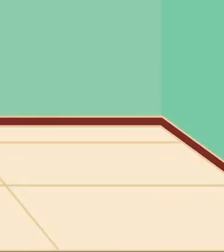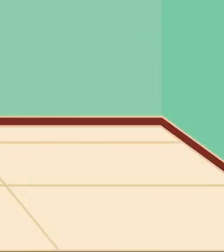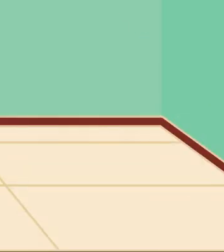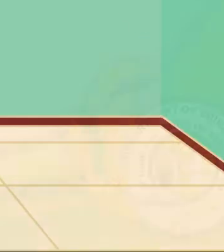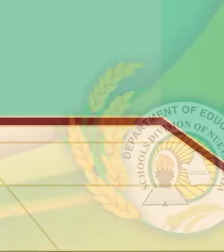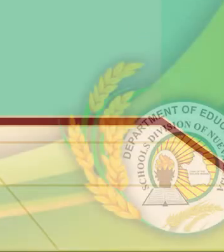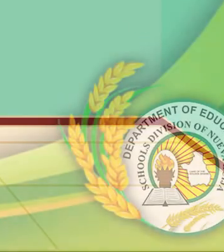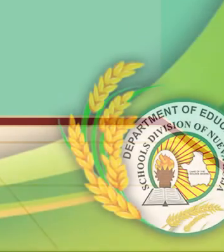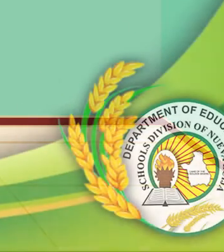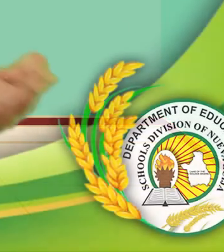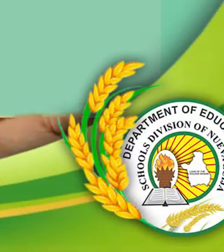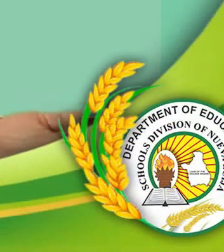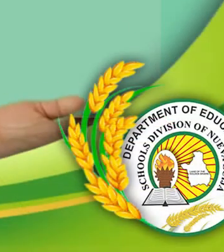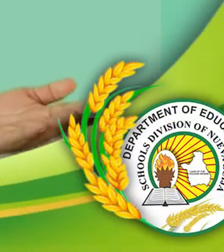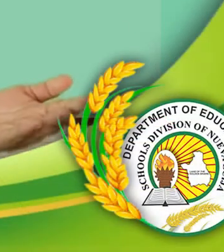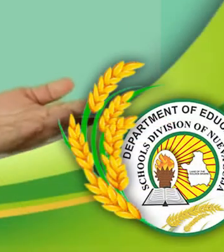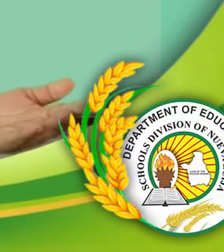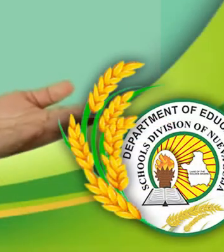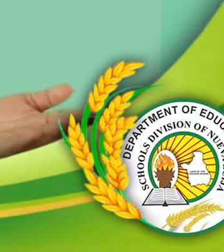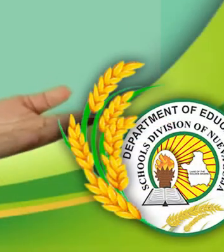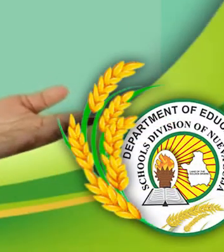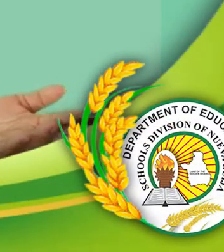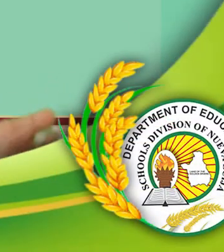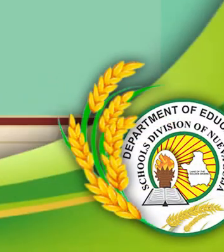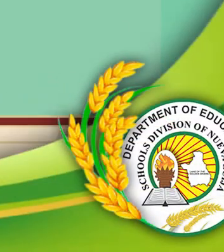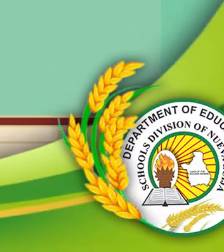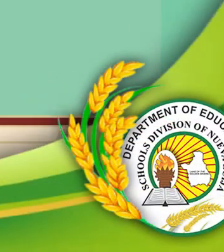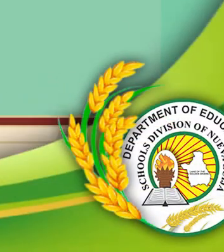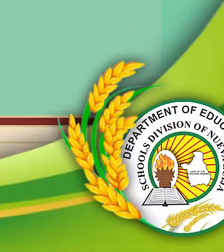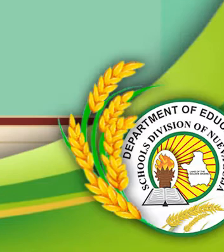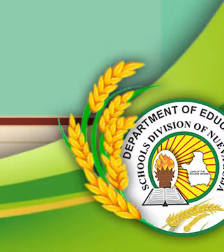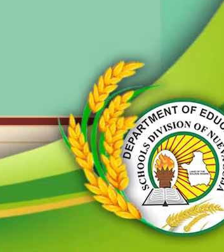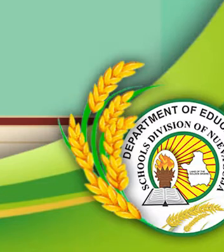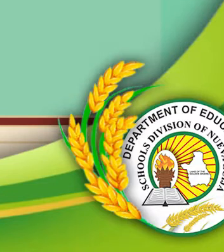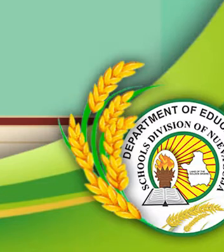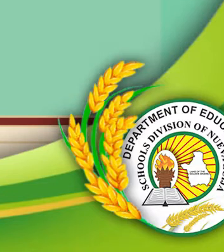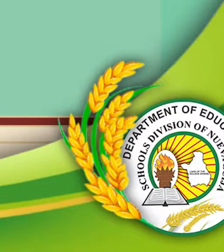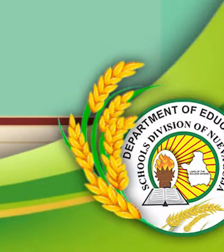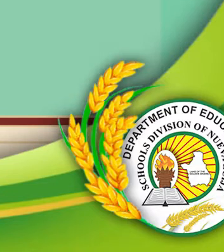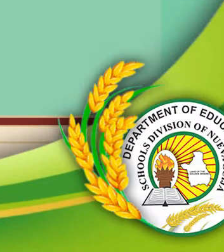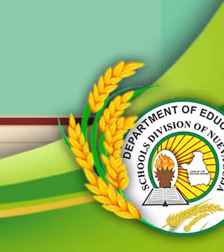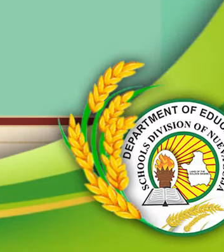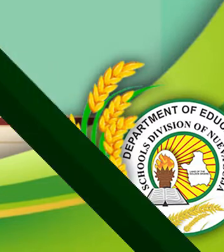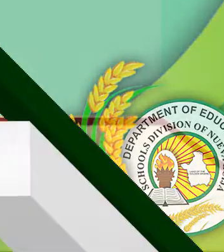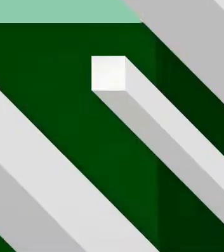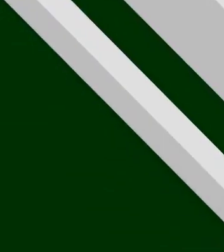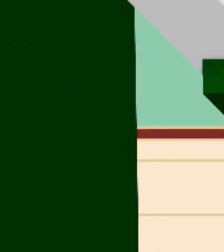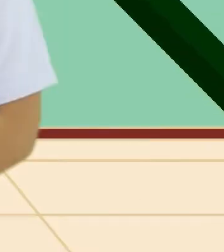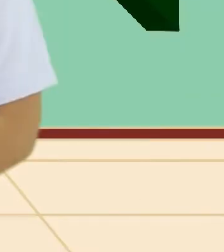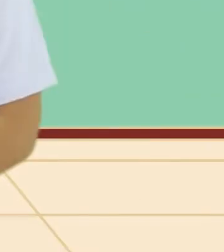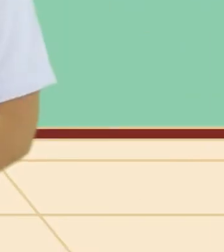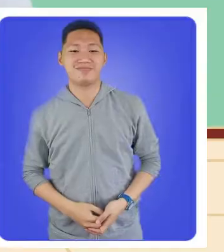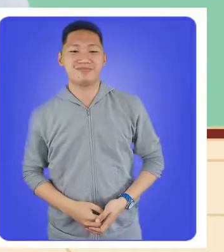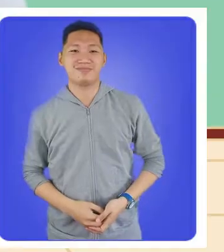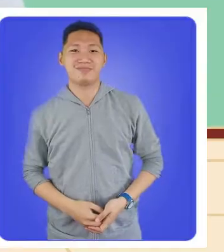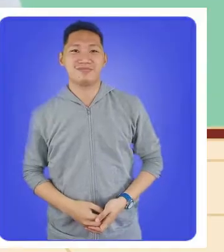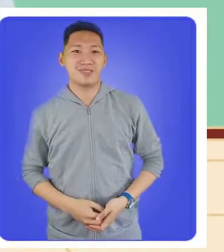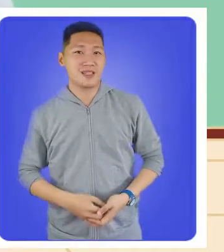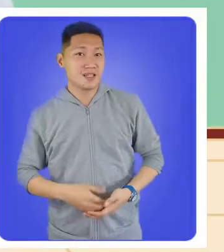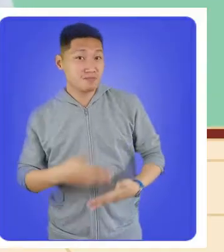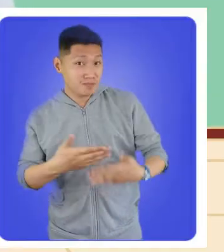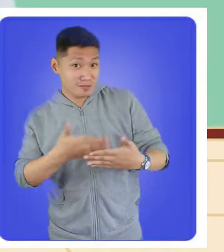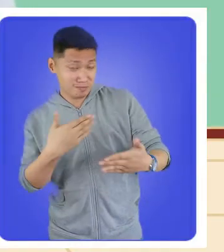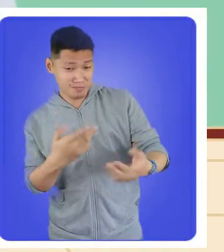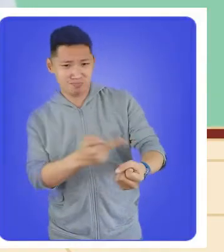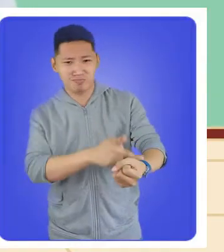Good day, everyone! Welcome to DepEd TV. I'm Sir Jim Ellis, at your service.